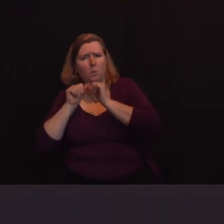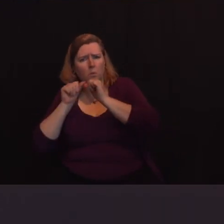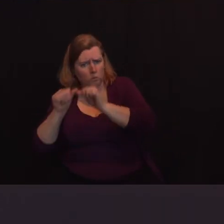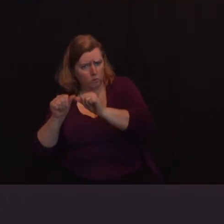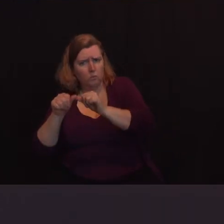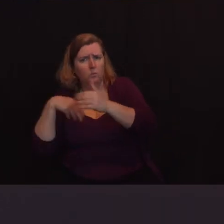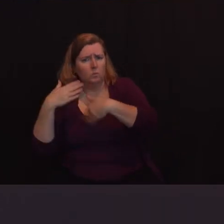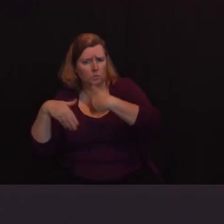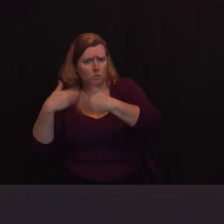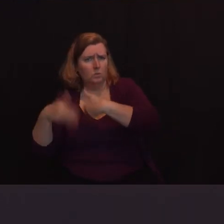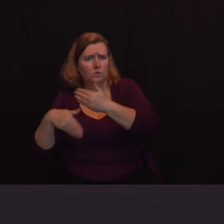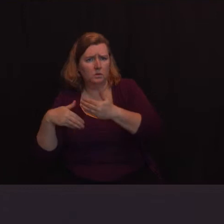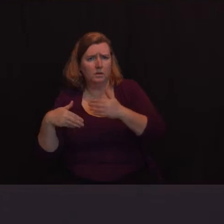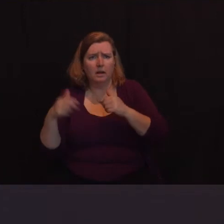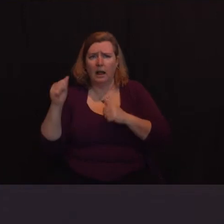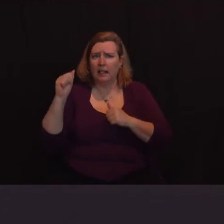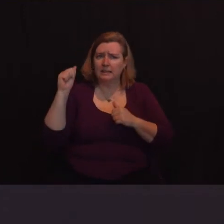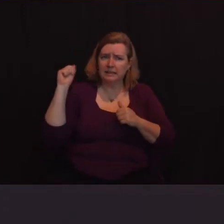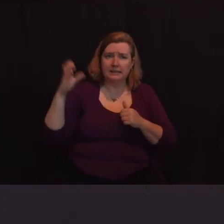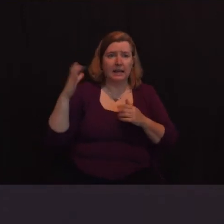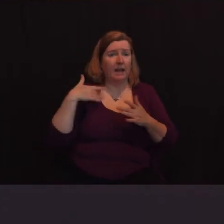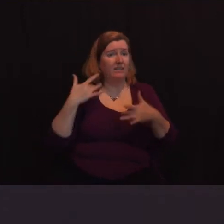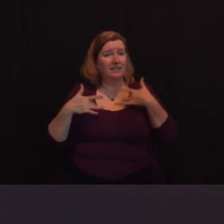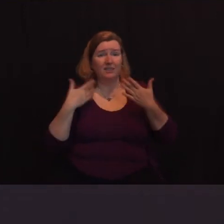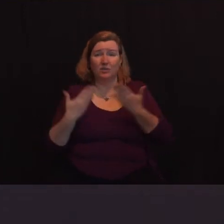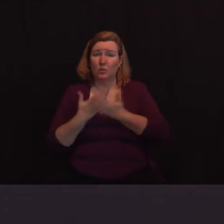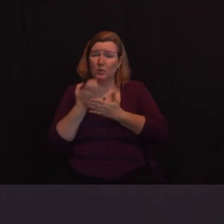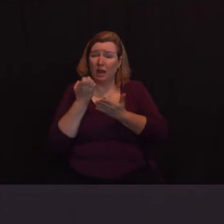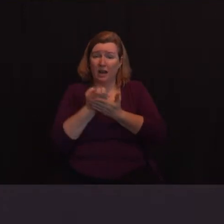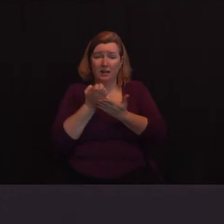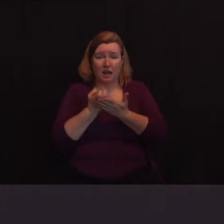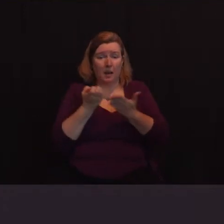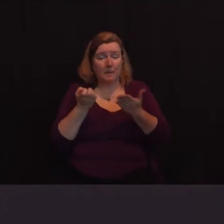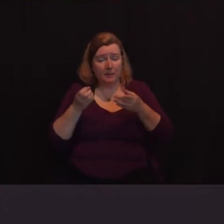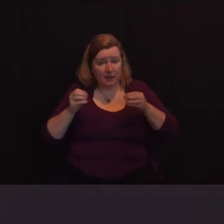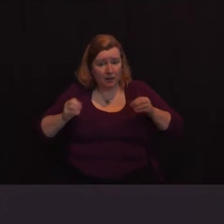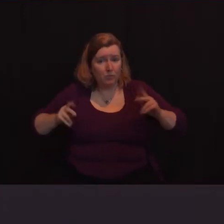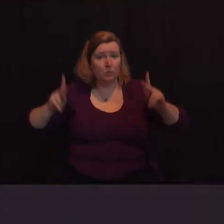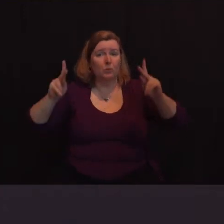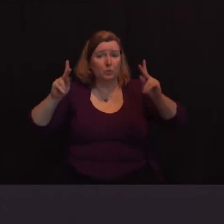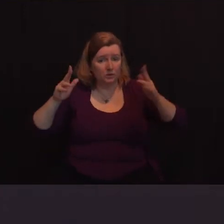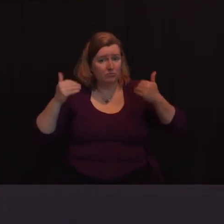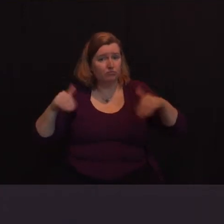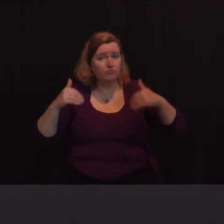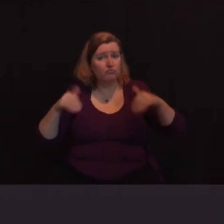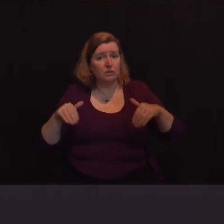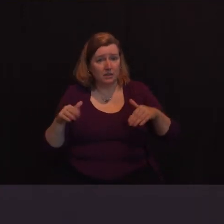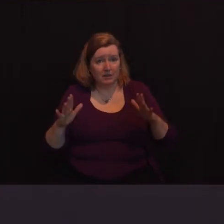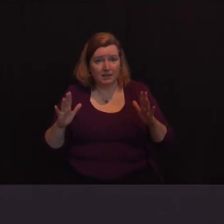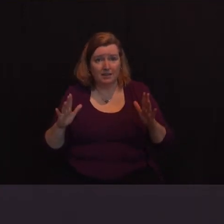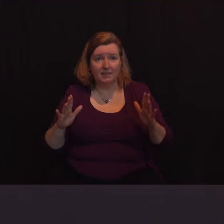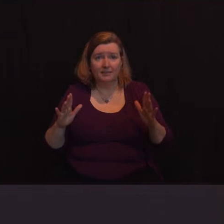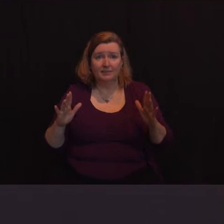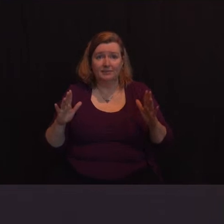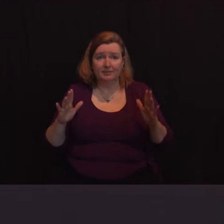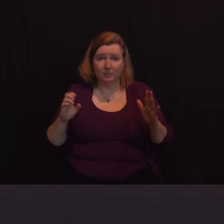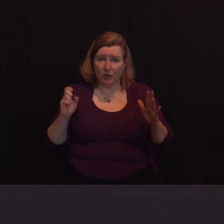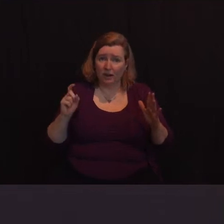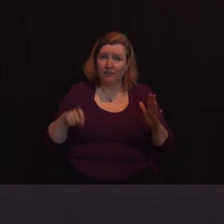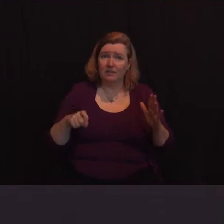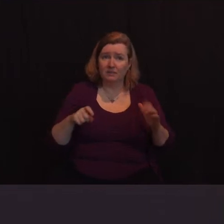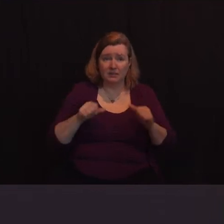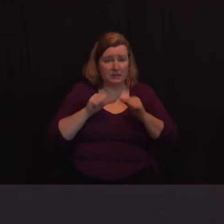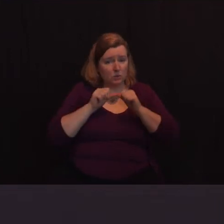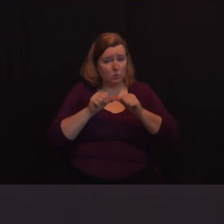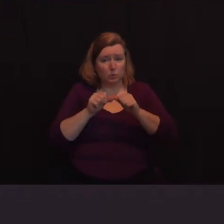economic opportunity. There needs to be a whole lot more help in that partnership from us, I would say, as it relates